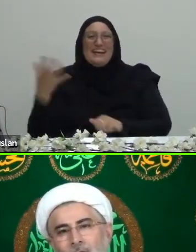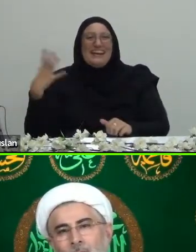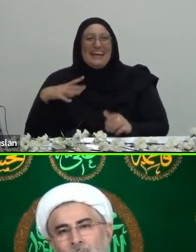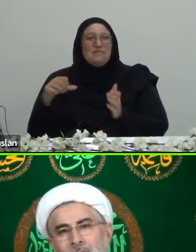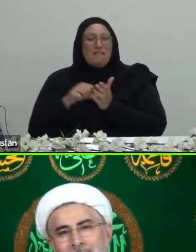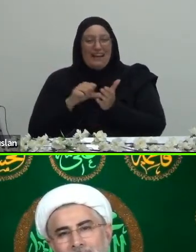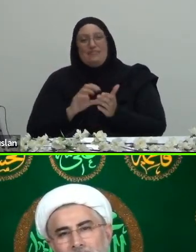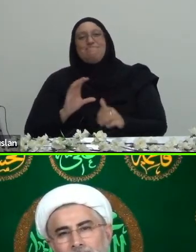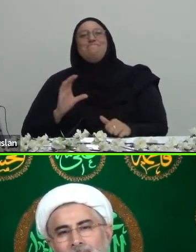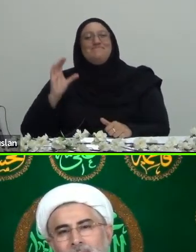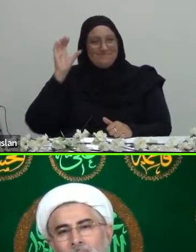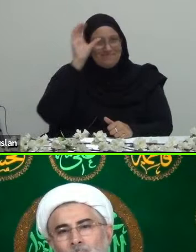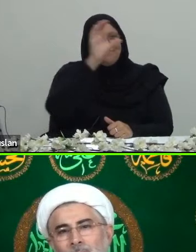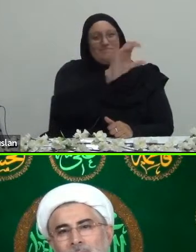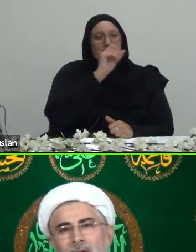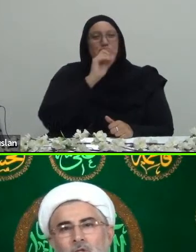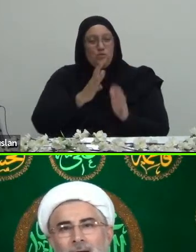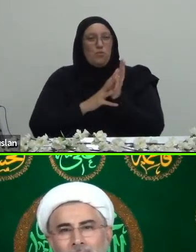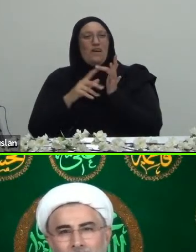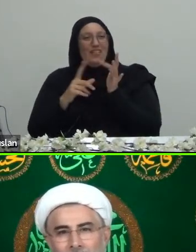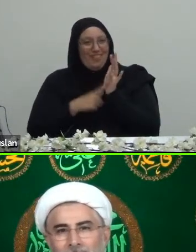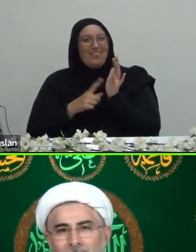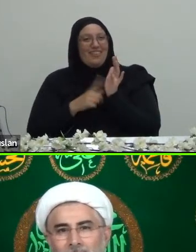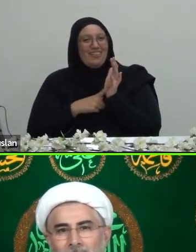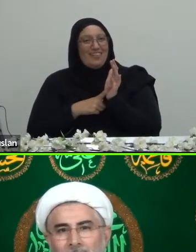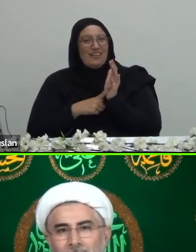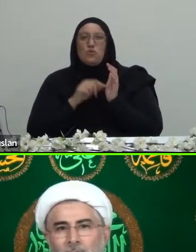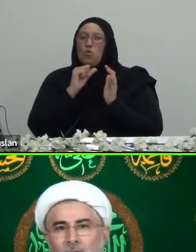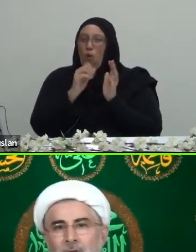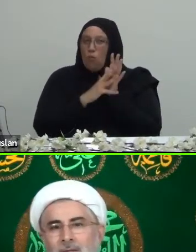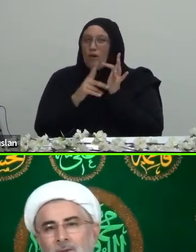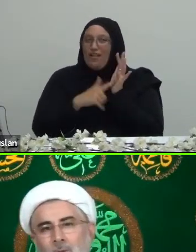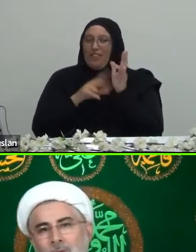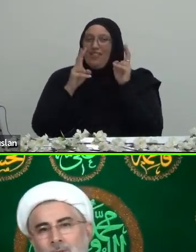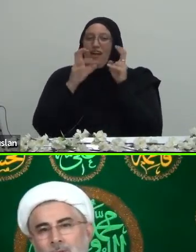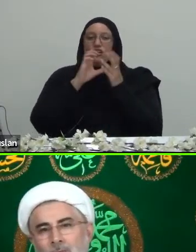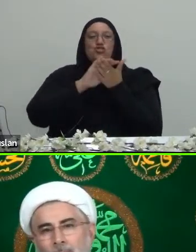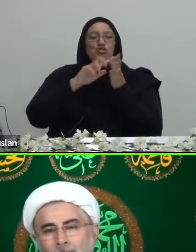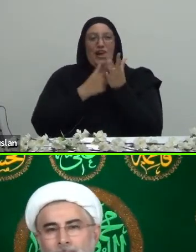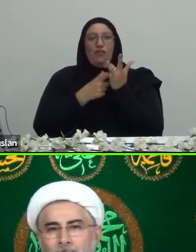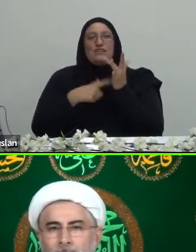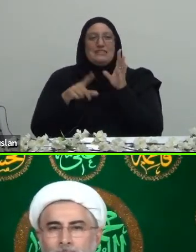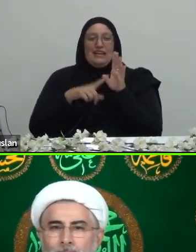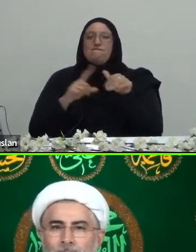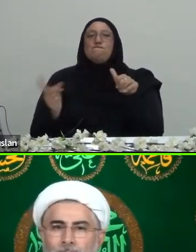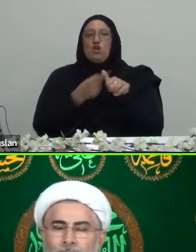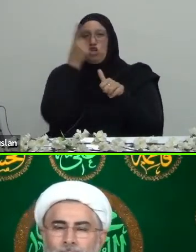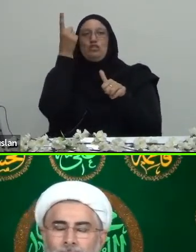first and foremost is expected to be a charity given for charity causes.